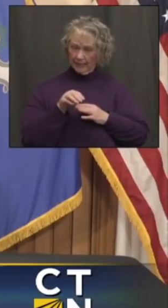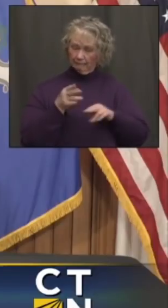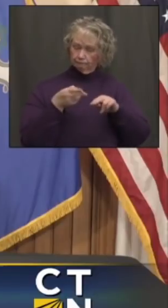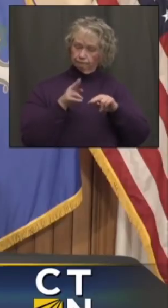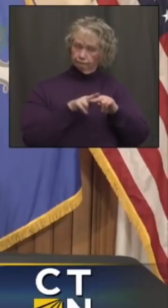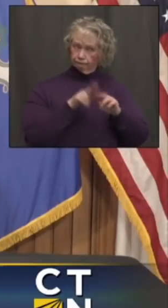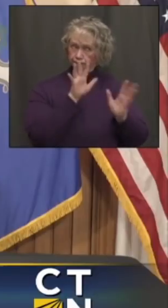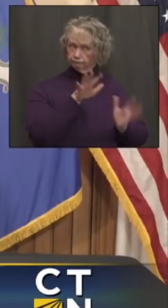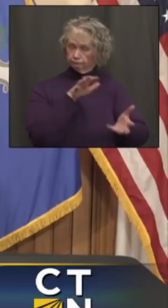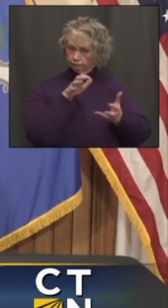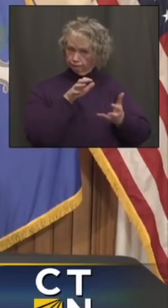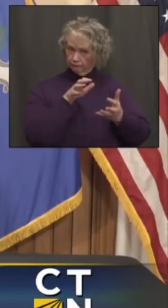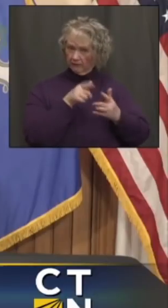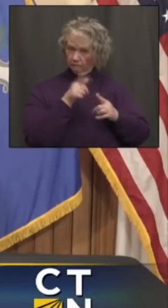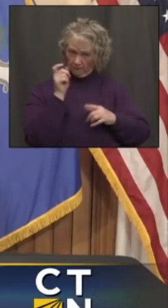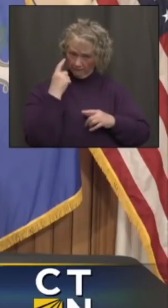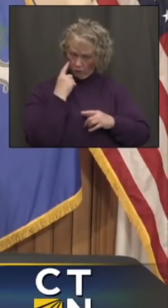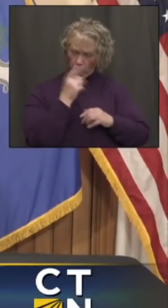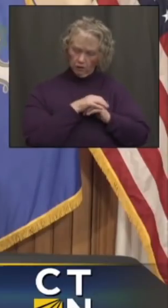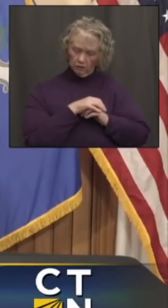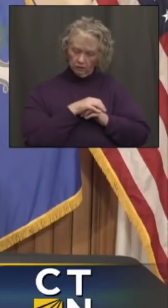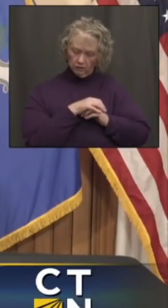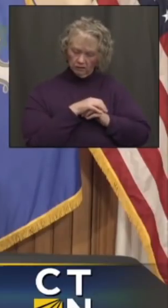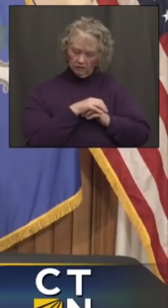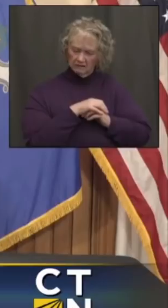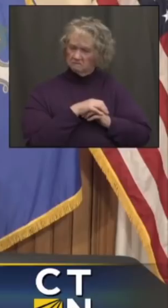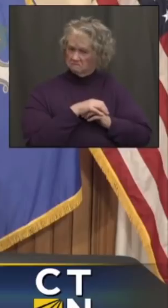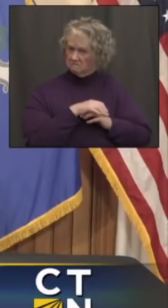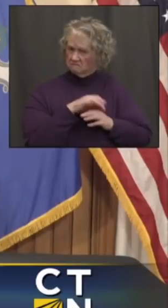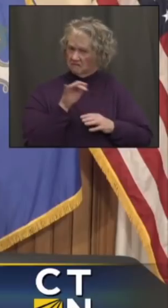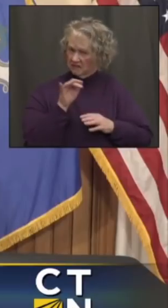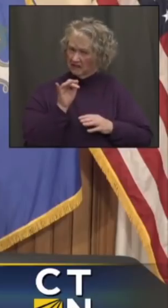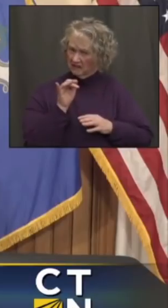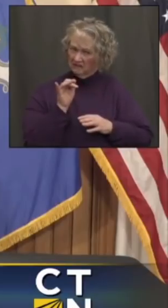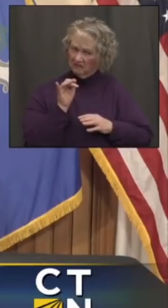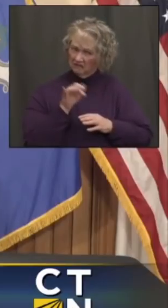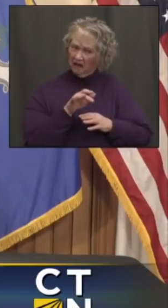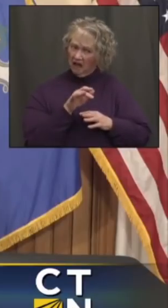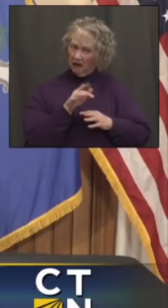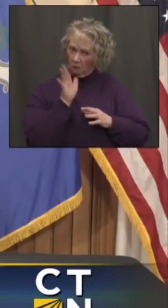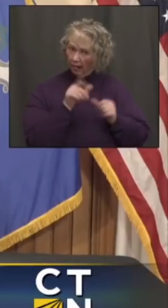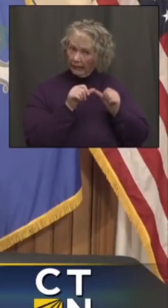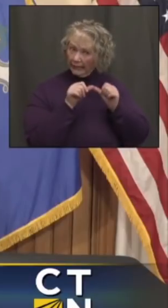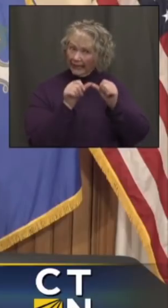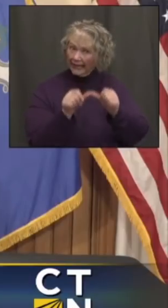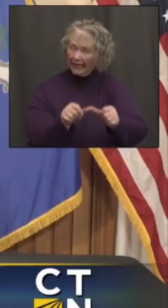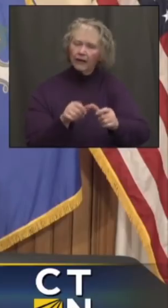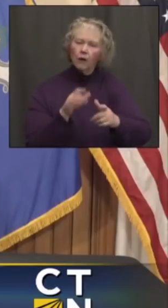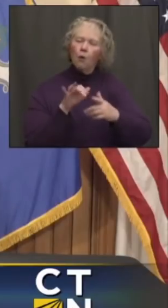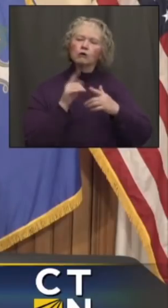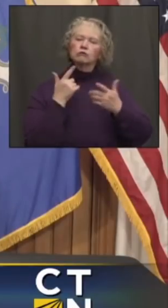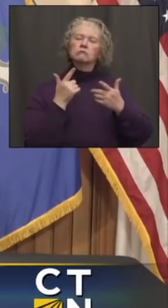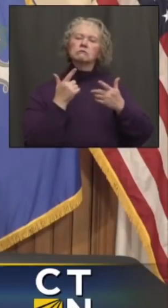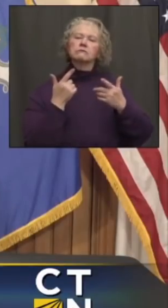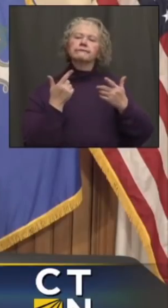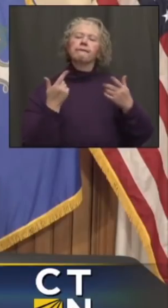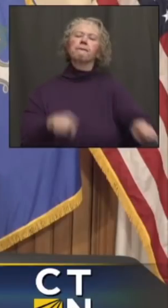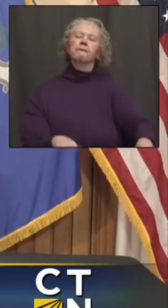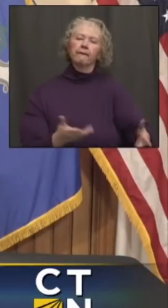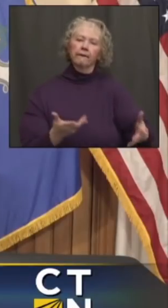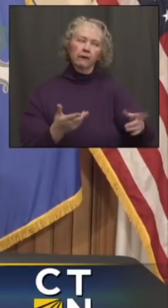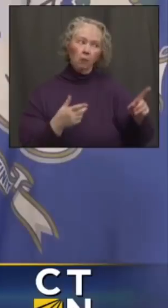The Connecticut Mirror. Hi. The